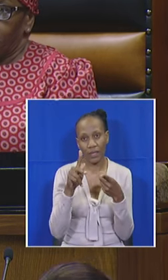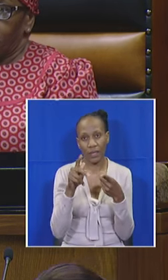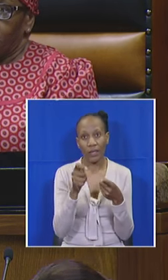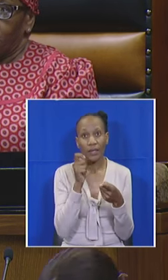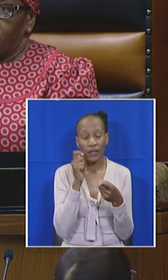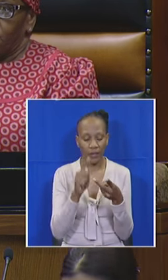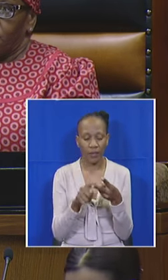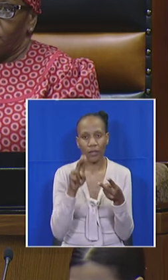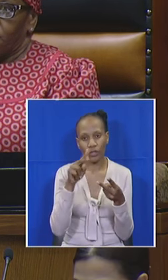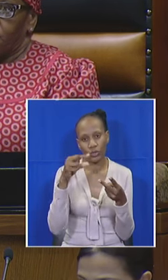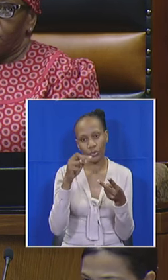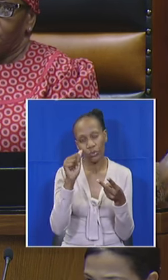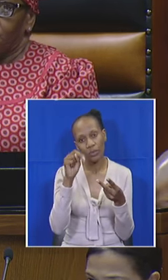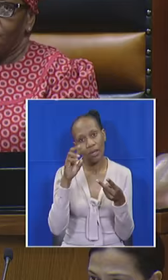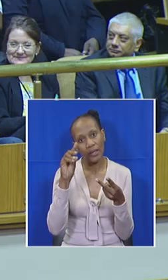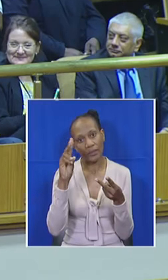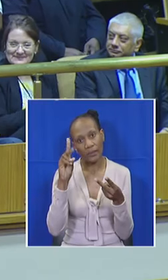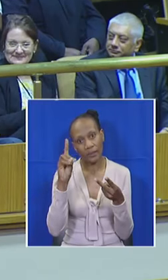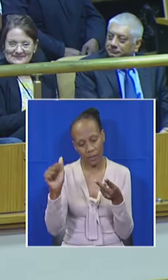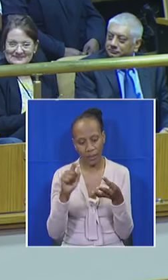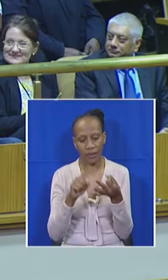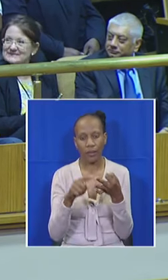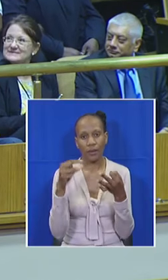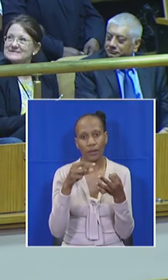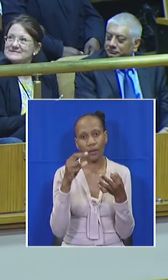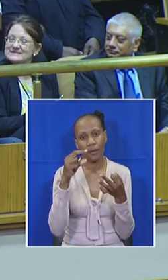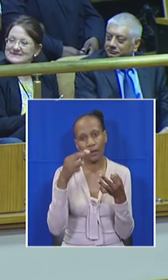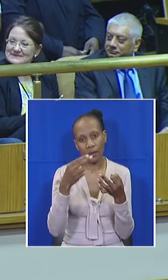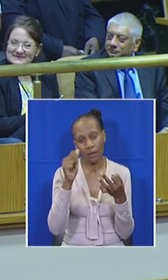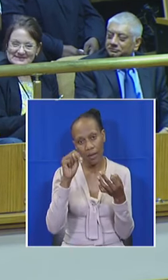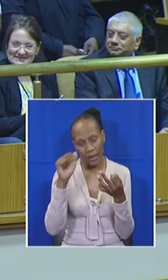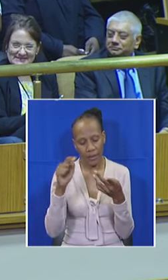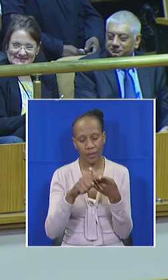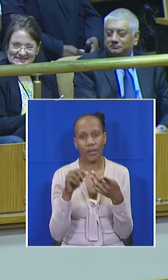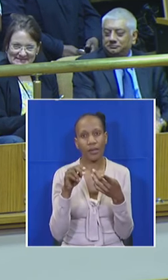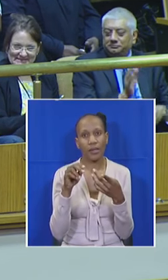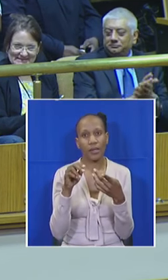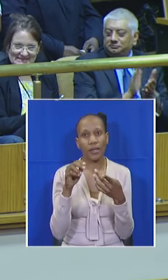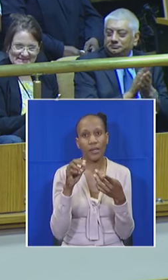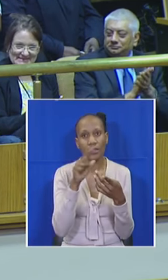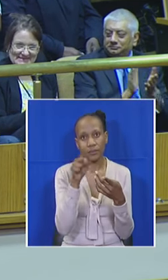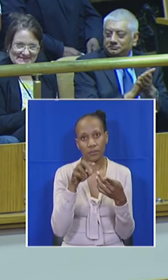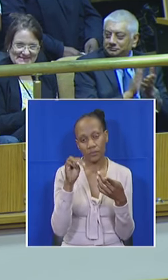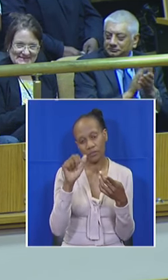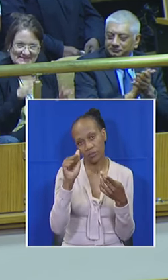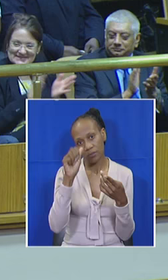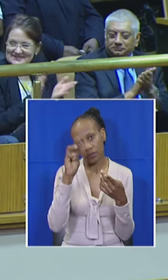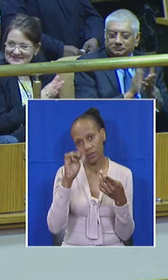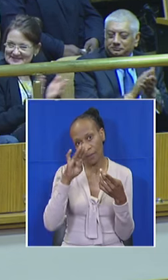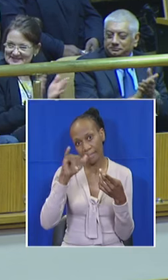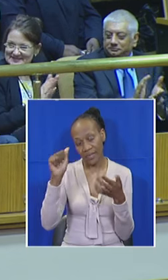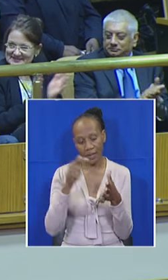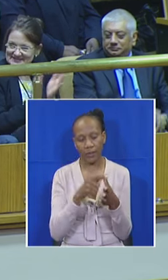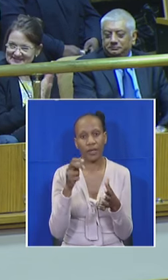Uganda, Ghana, Zambia, and Nigeria. Honorable members, you are